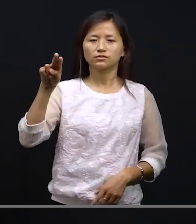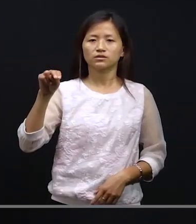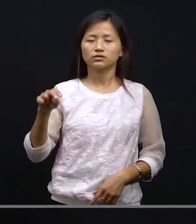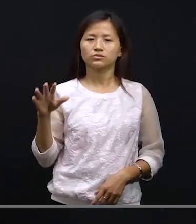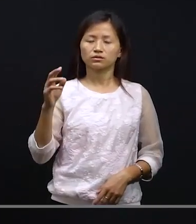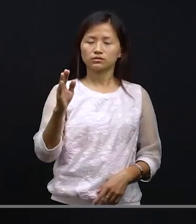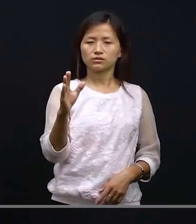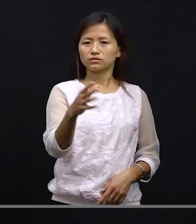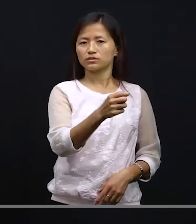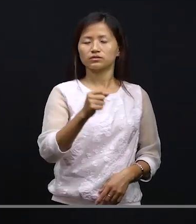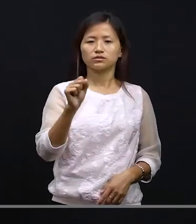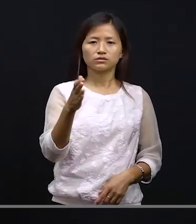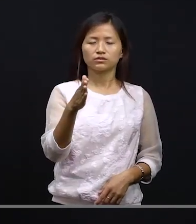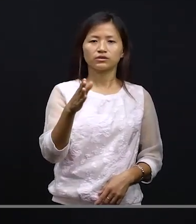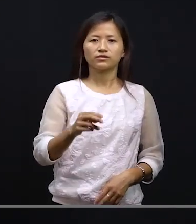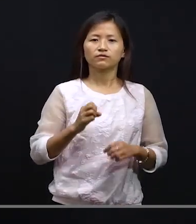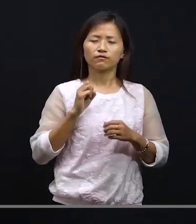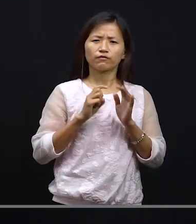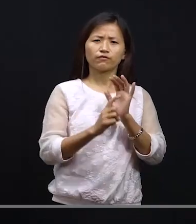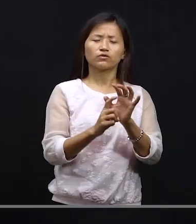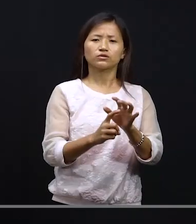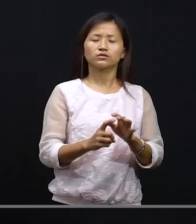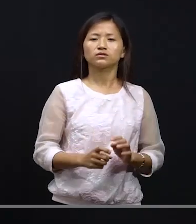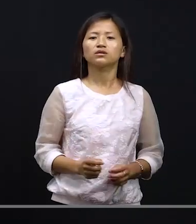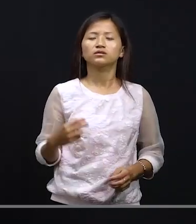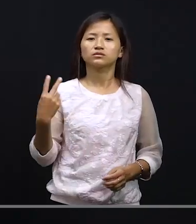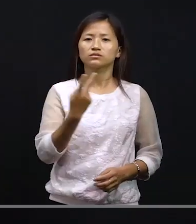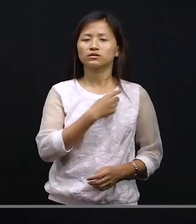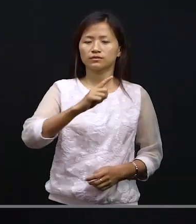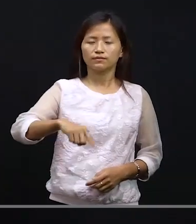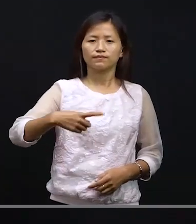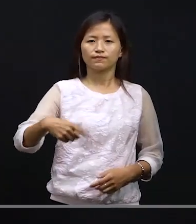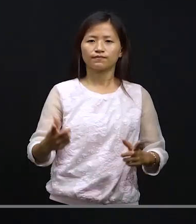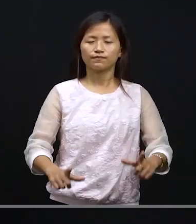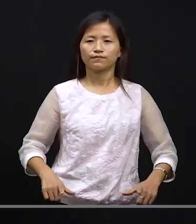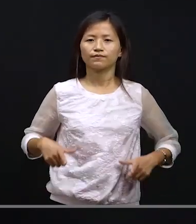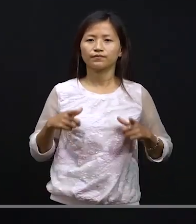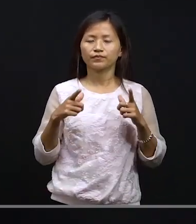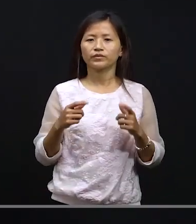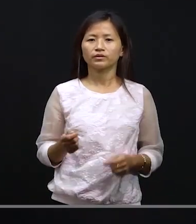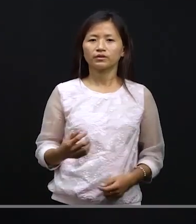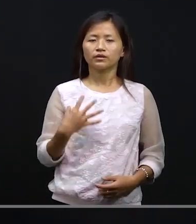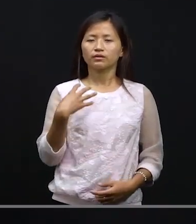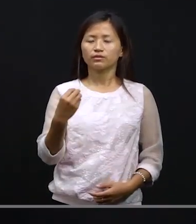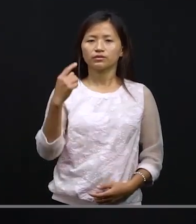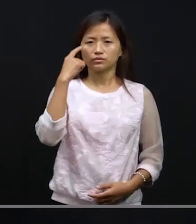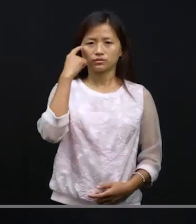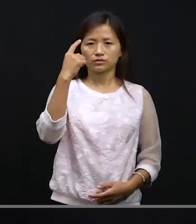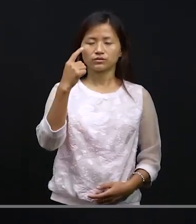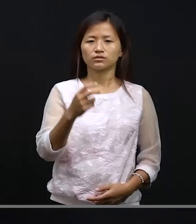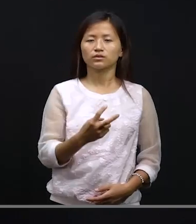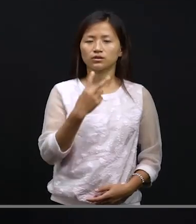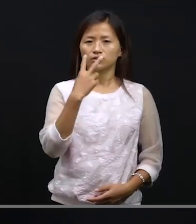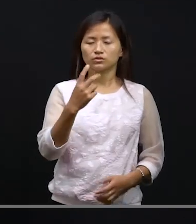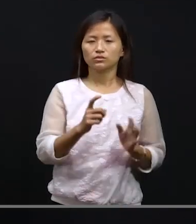be controlled by the evil forces around us that we see in our daily life. Okay, and I want you to try to sort